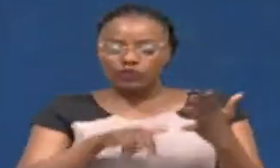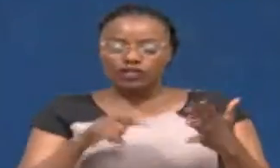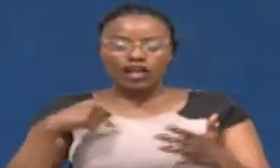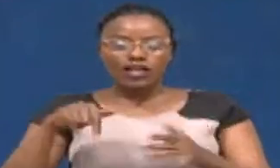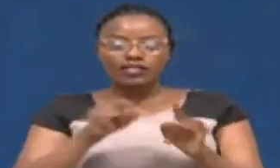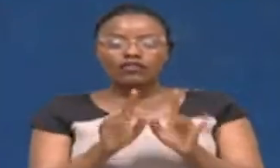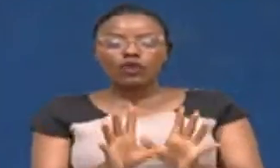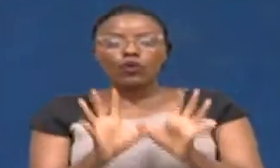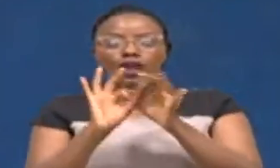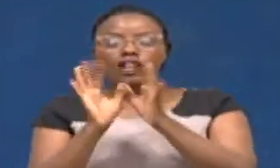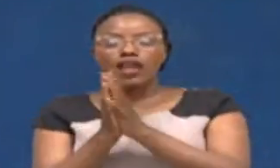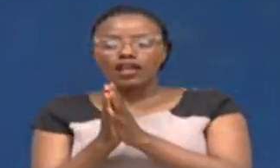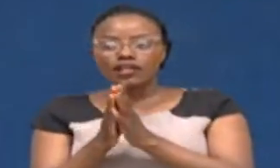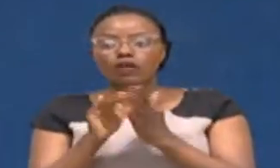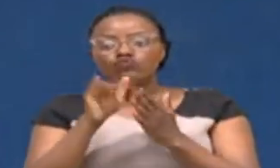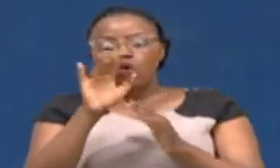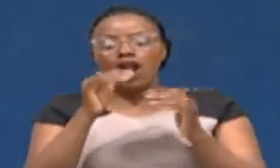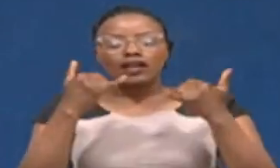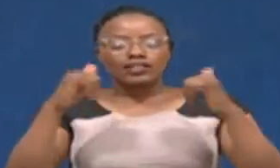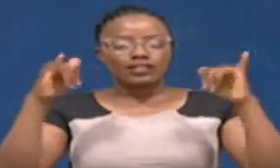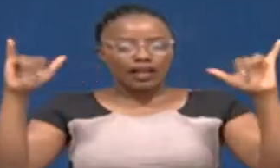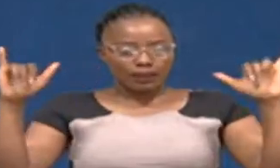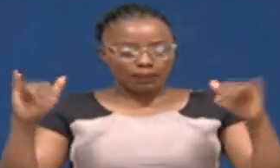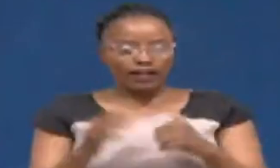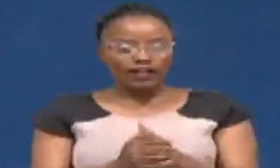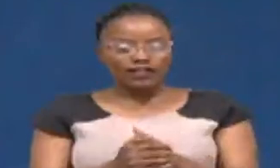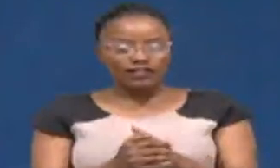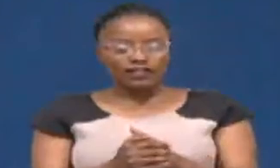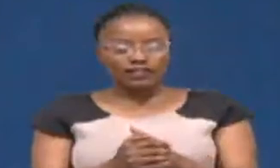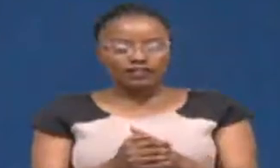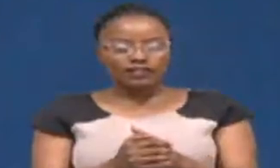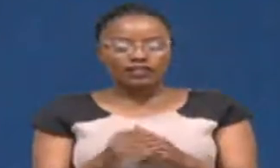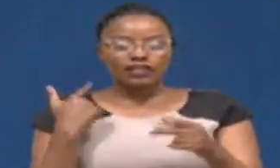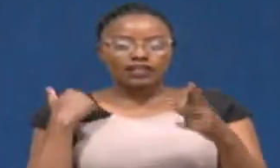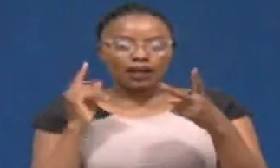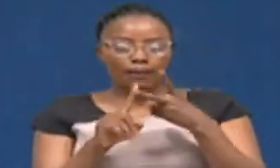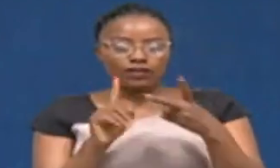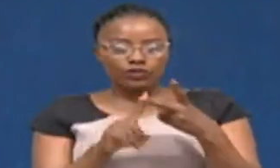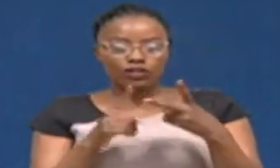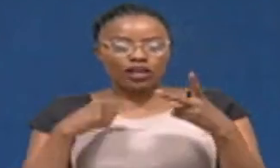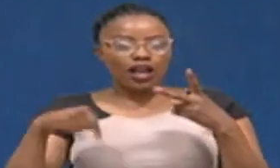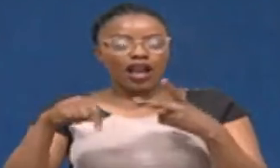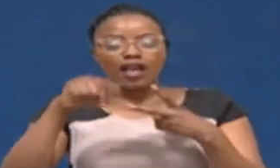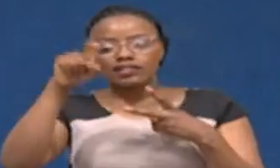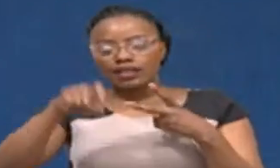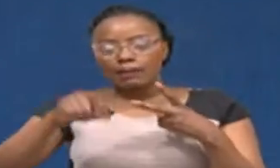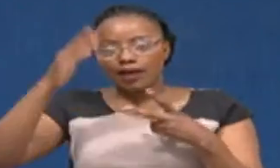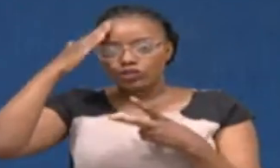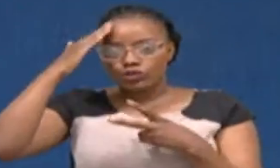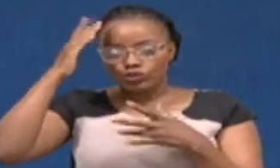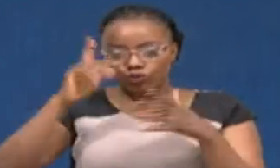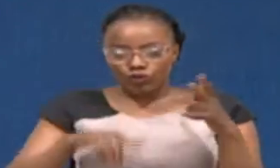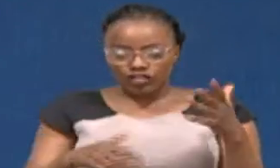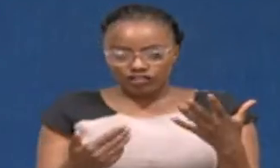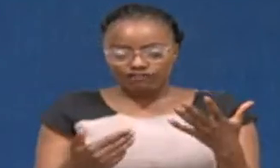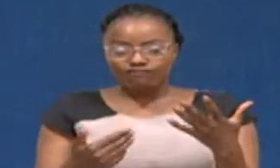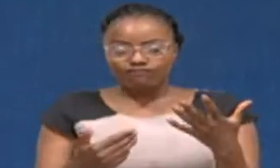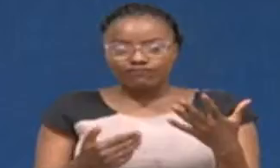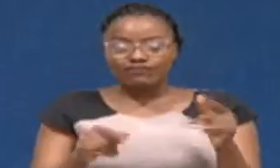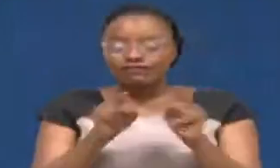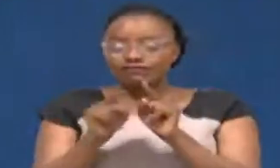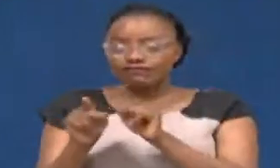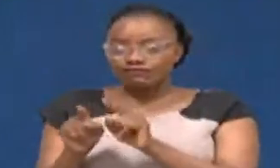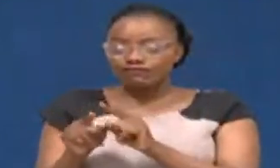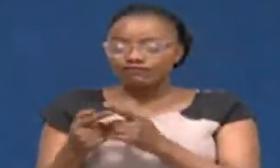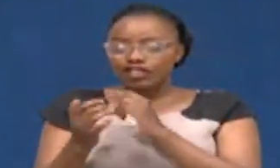are interconnected and very much interdependent. Yeah. Number two, we have to also know that as